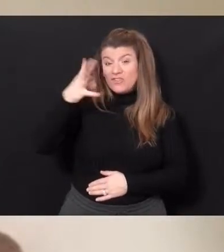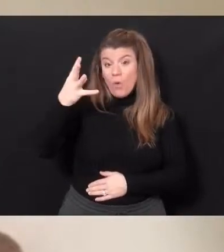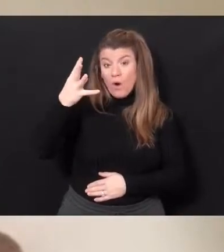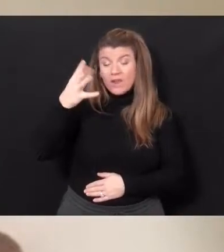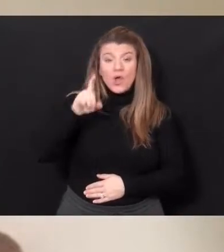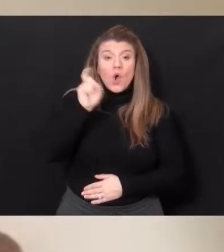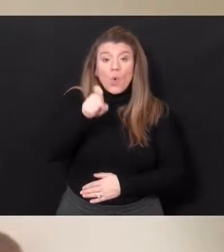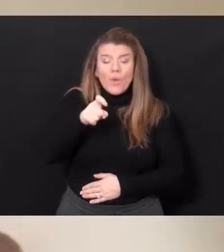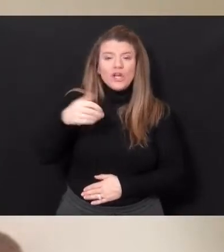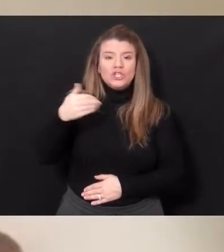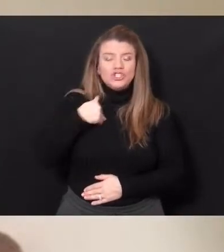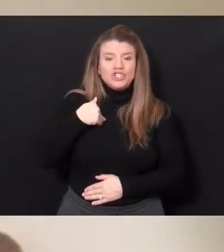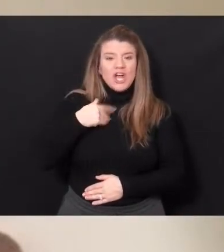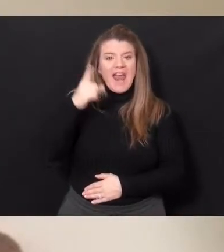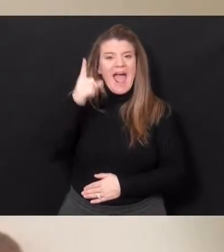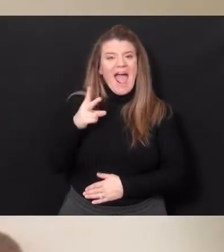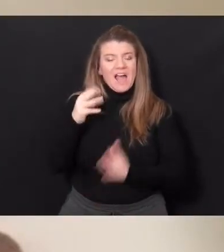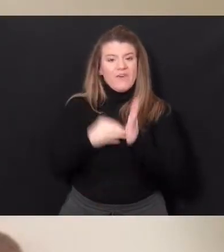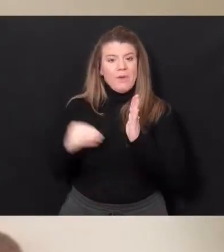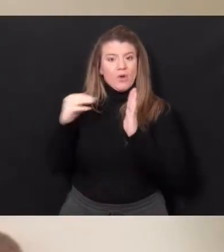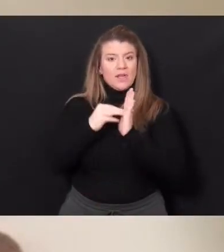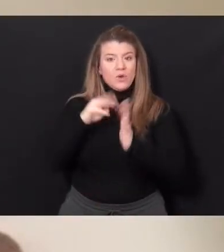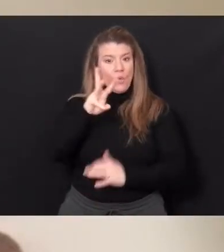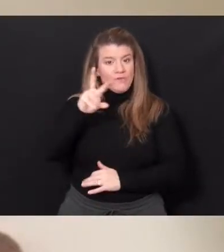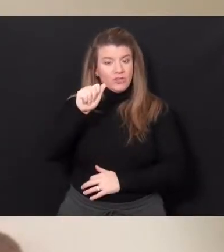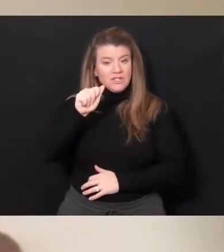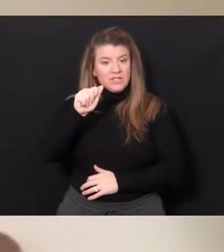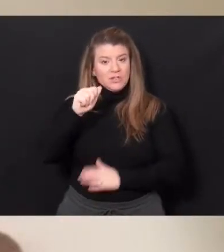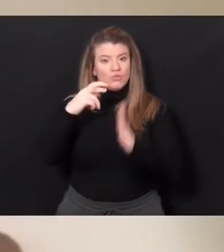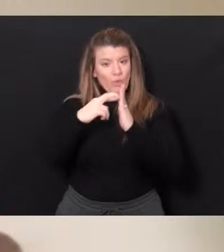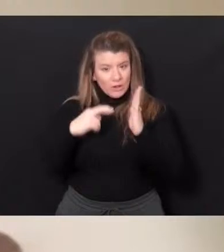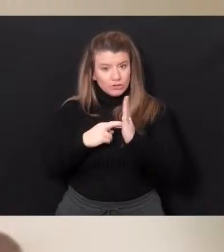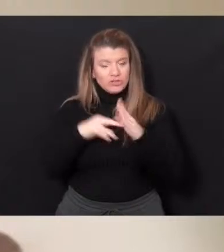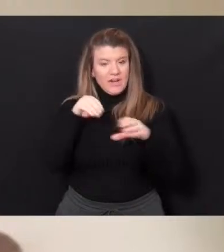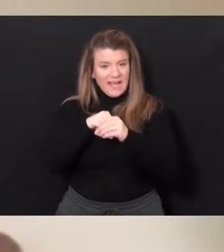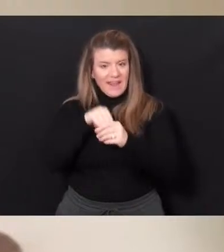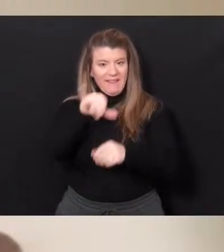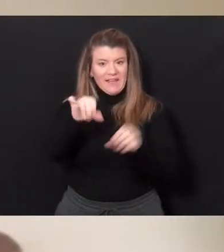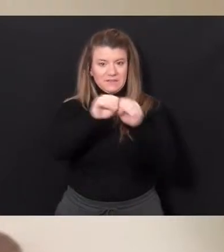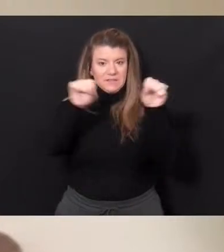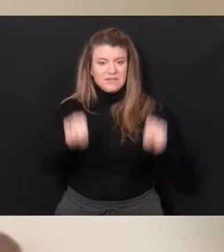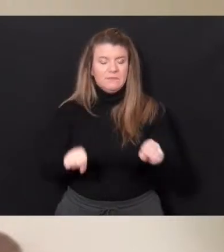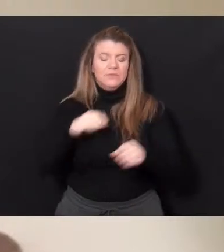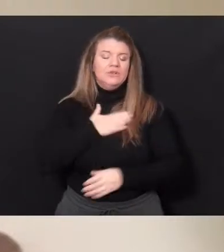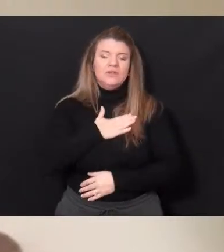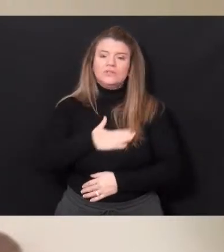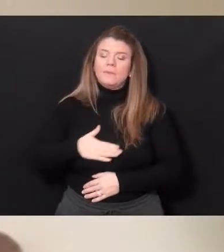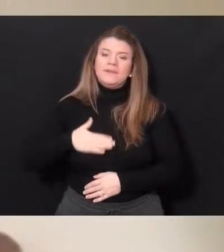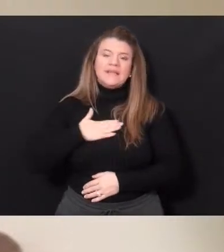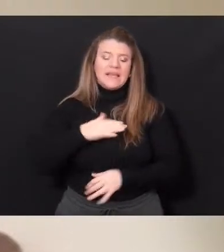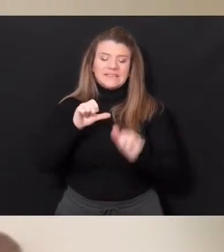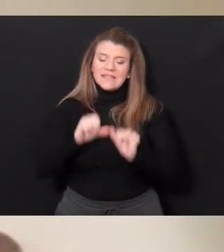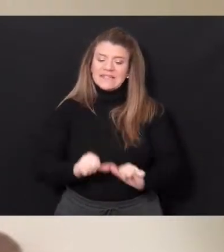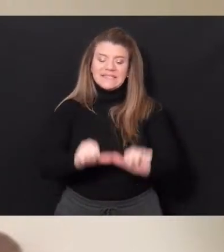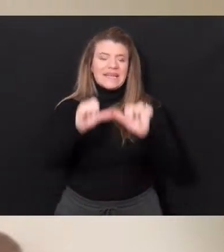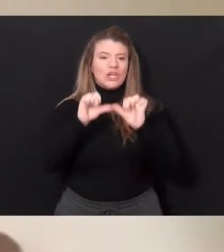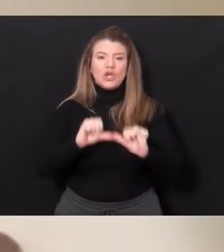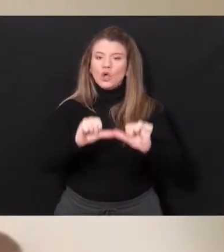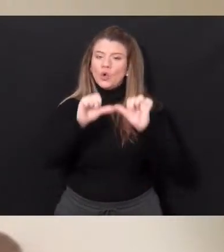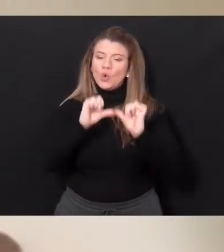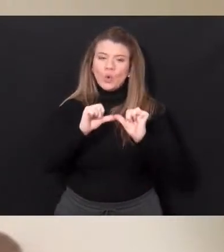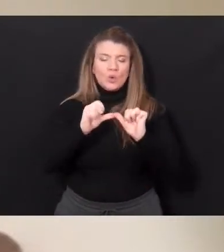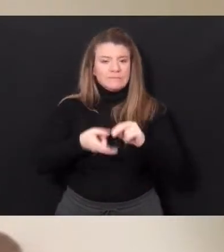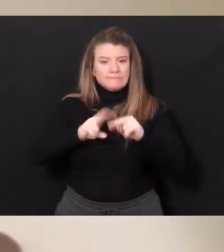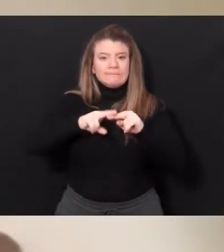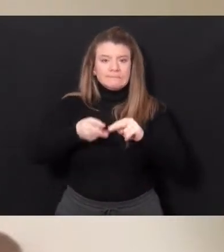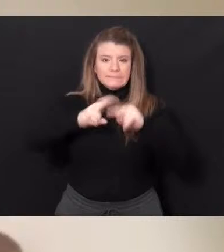many as 500,000 West Virginians registered in that system. So please continue to press those numbers